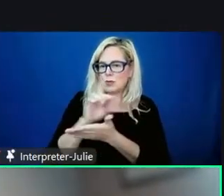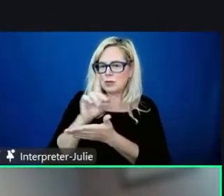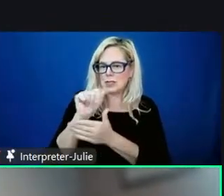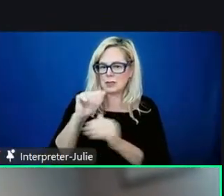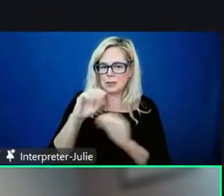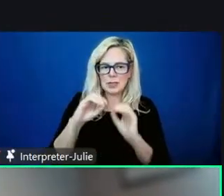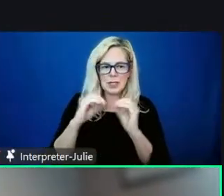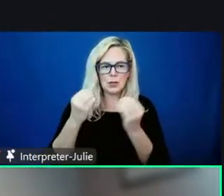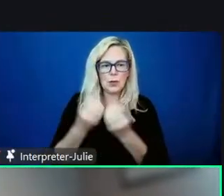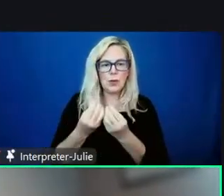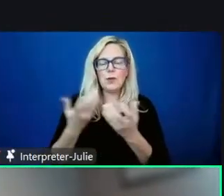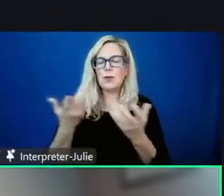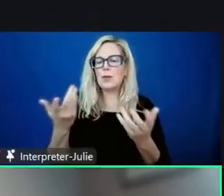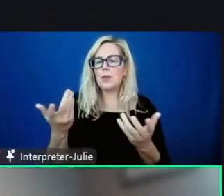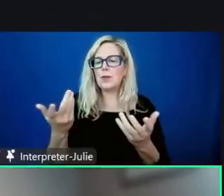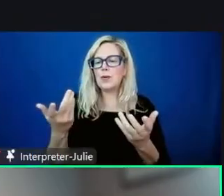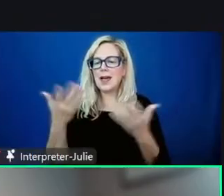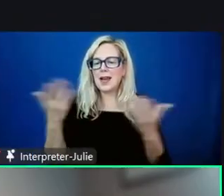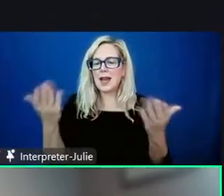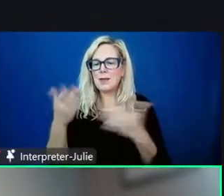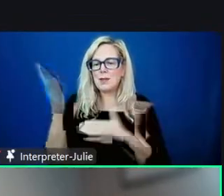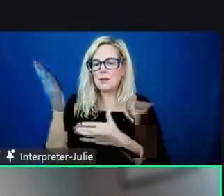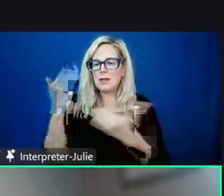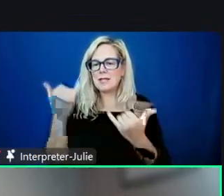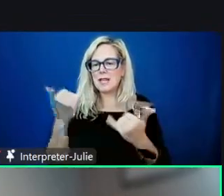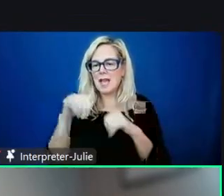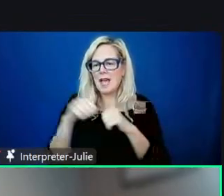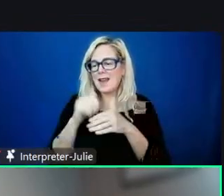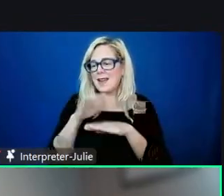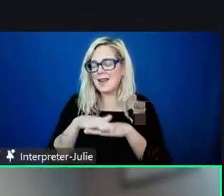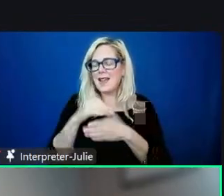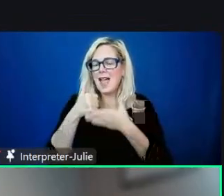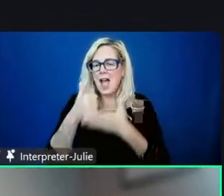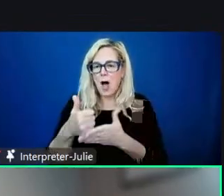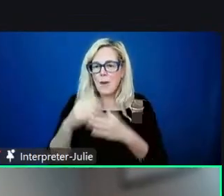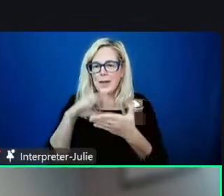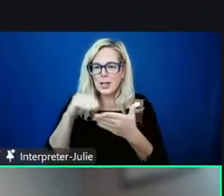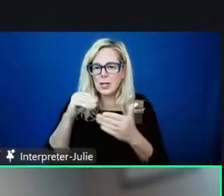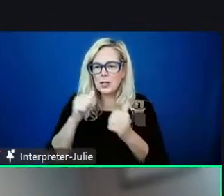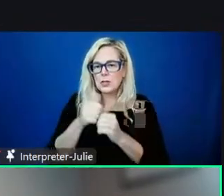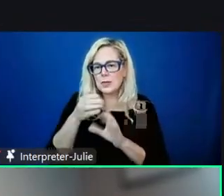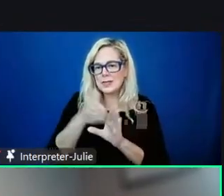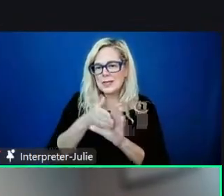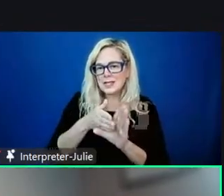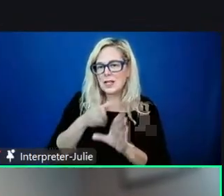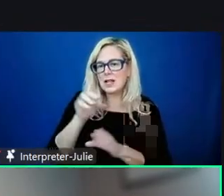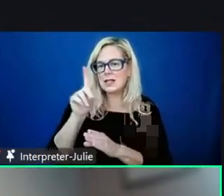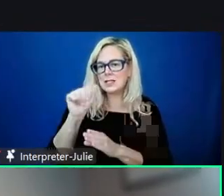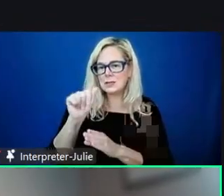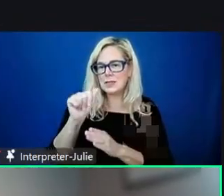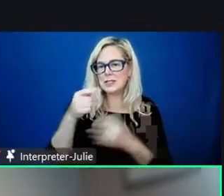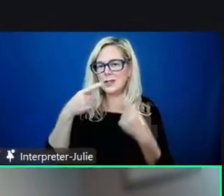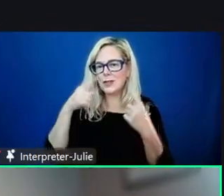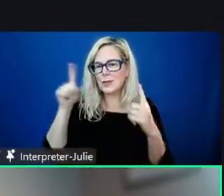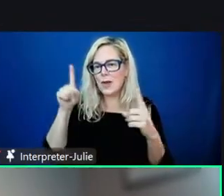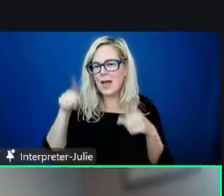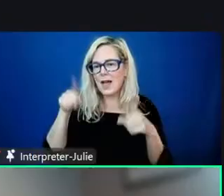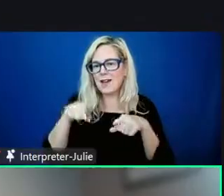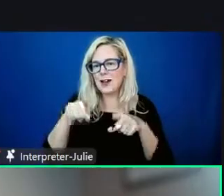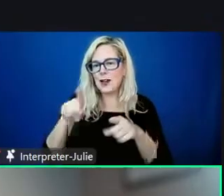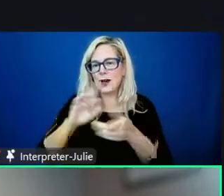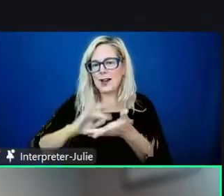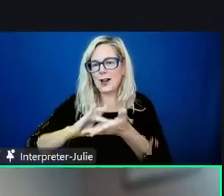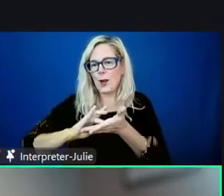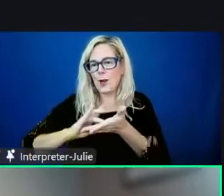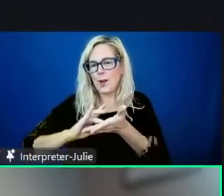to present today on helping learners with psychological disabilities thrive on clinical rotations. This is a topic that's near and